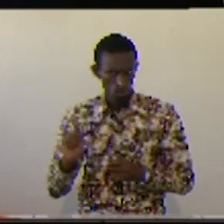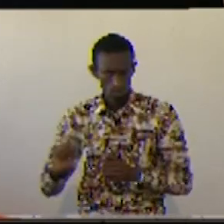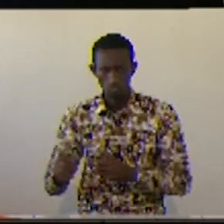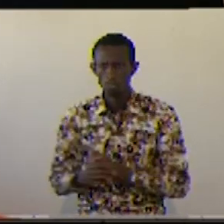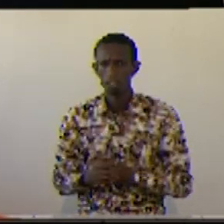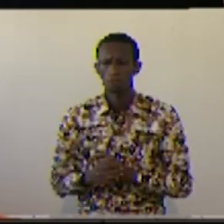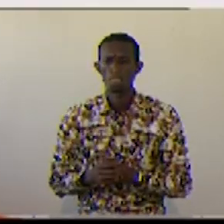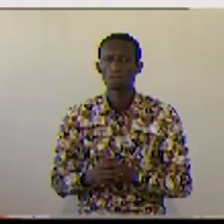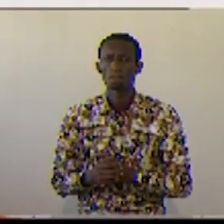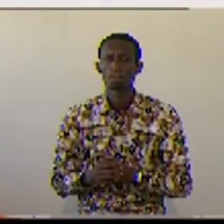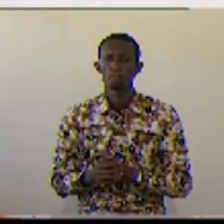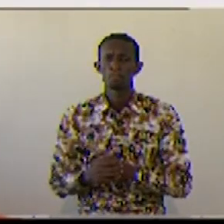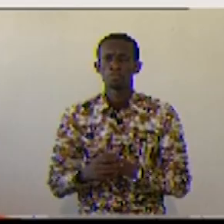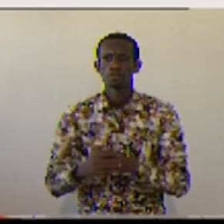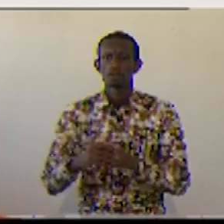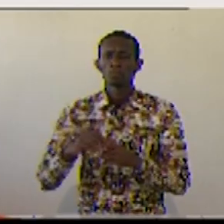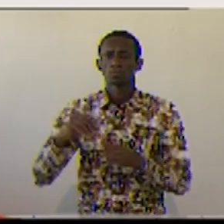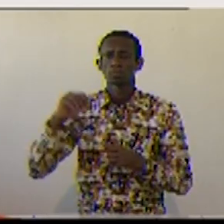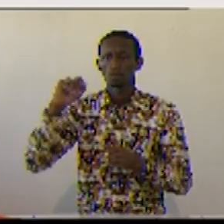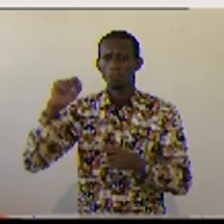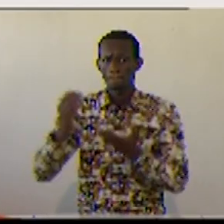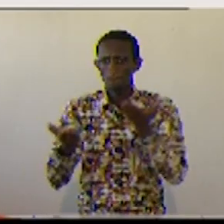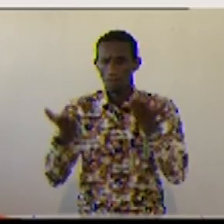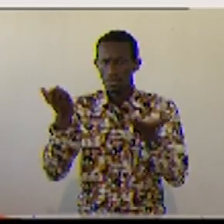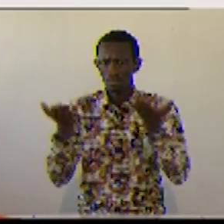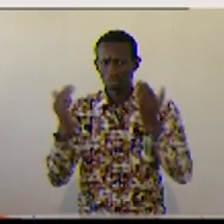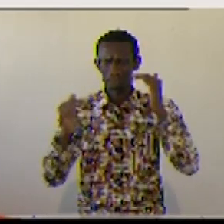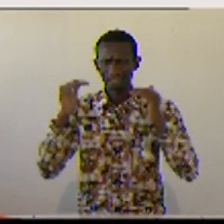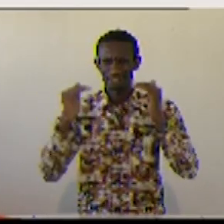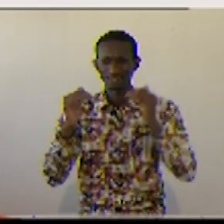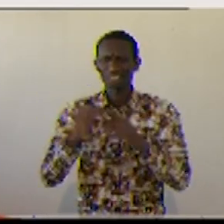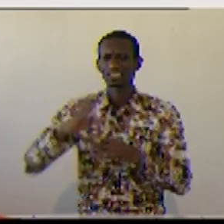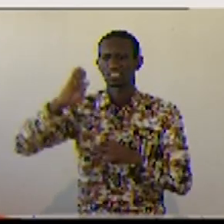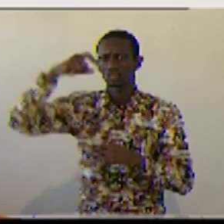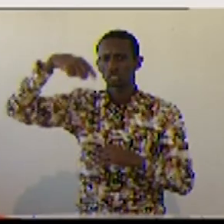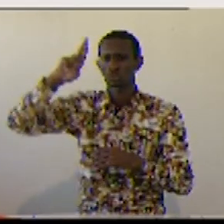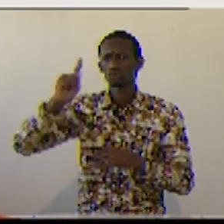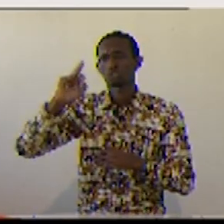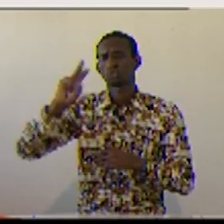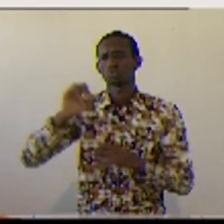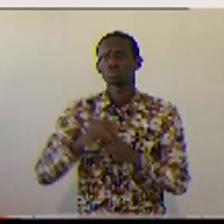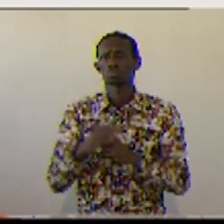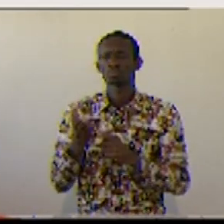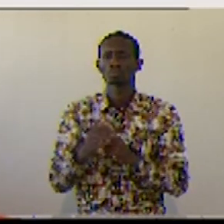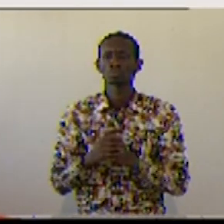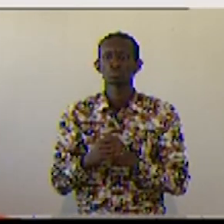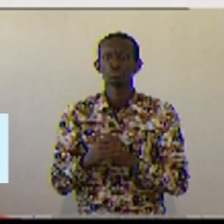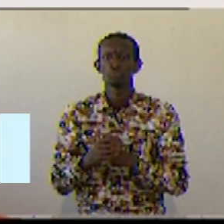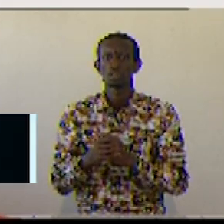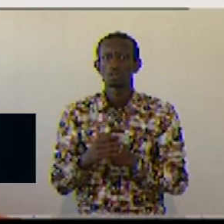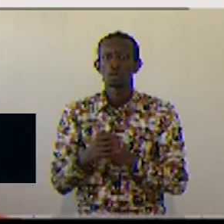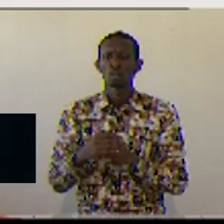symbols for the reactions below. We have dilute hydrochloric acid and aluminium,